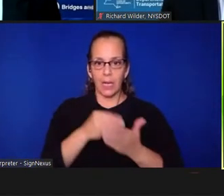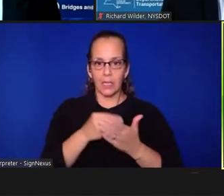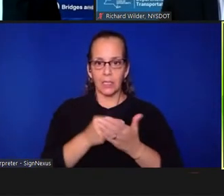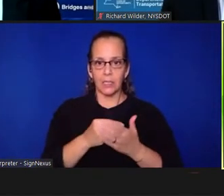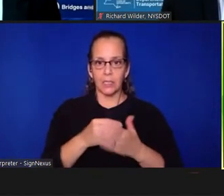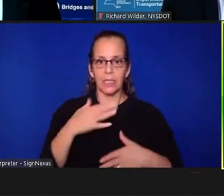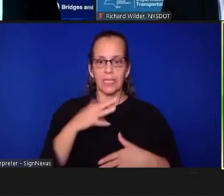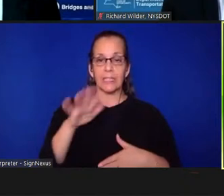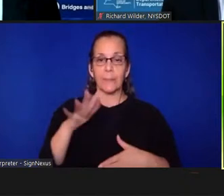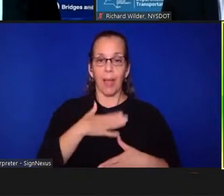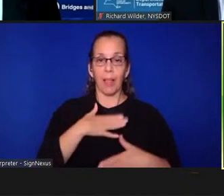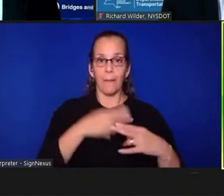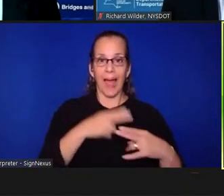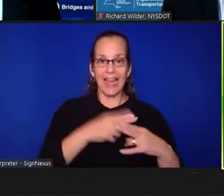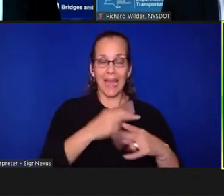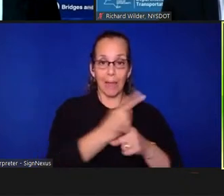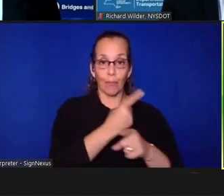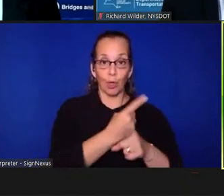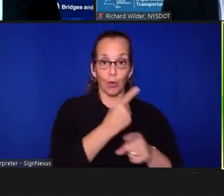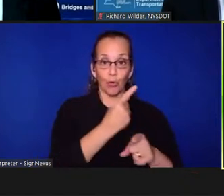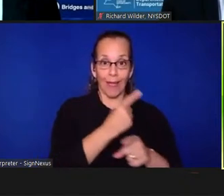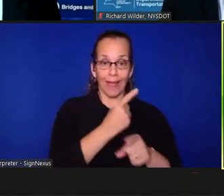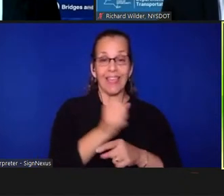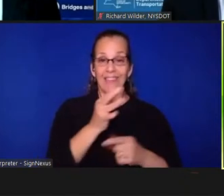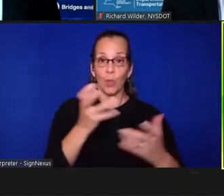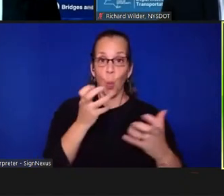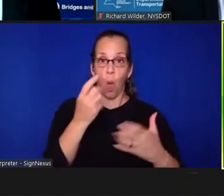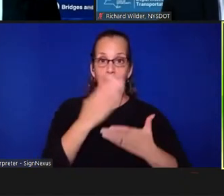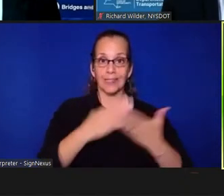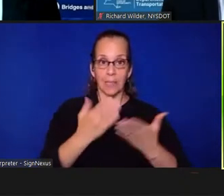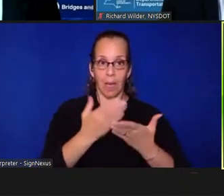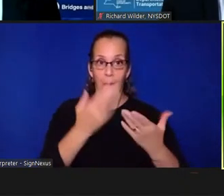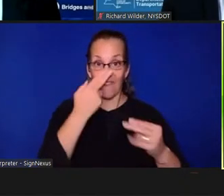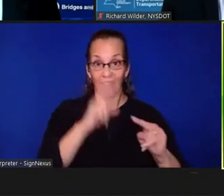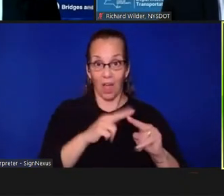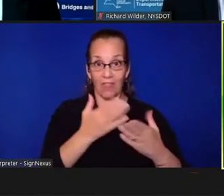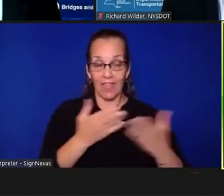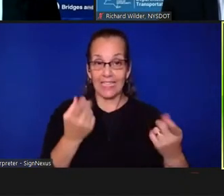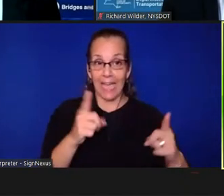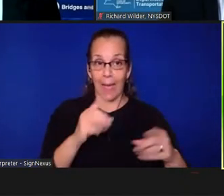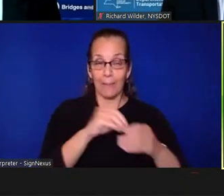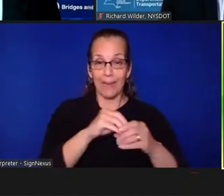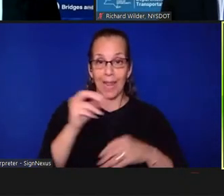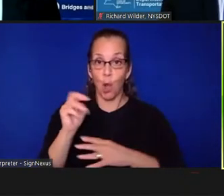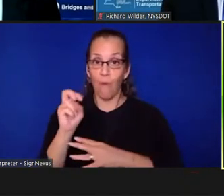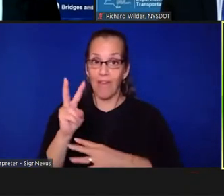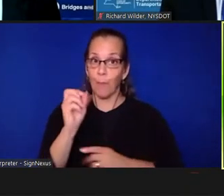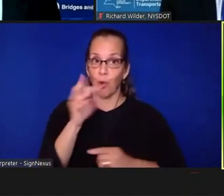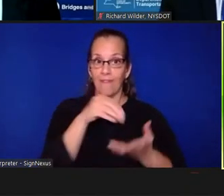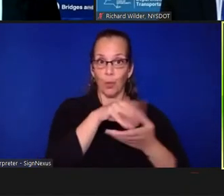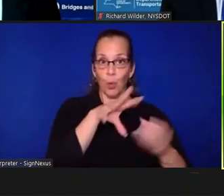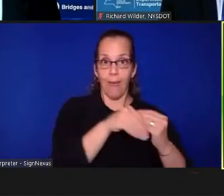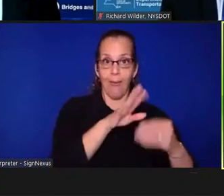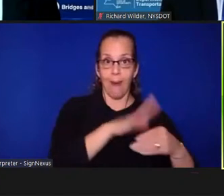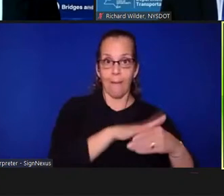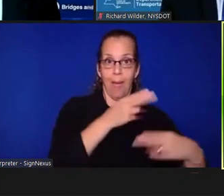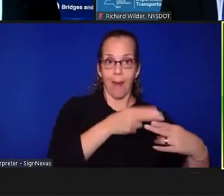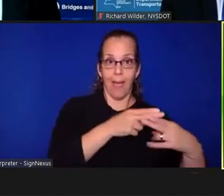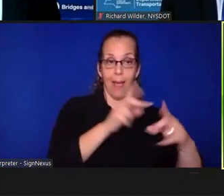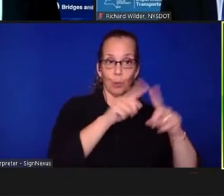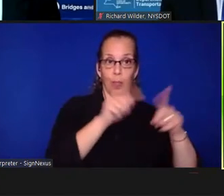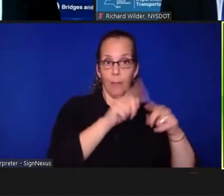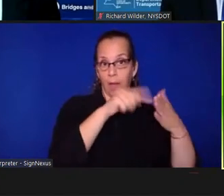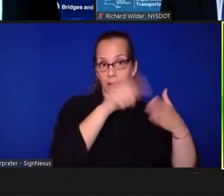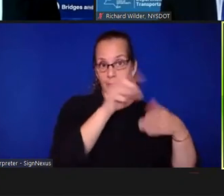if you want to see some fun stuff happen in November but everybody on this panel has to have their uh their their private